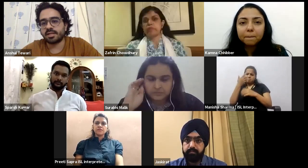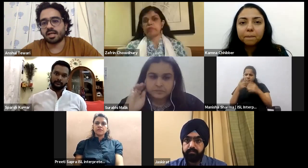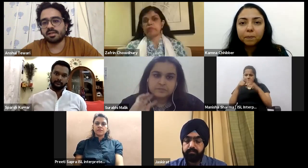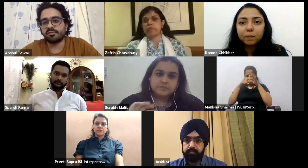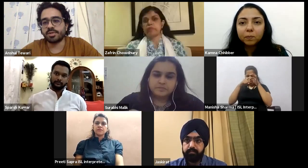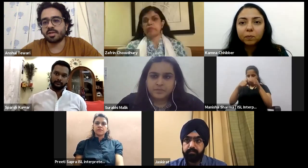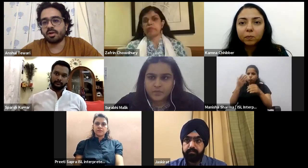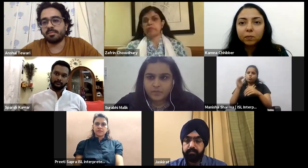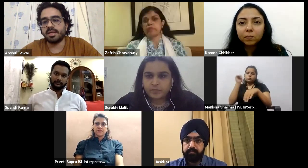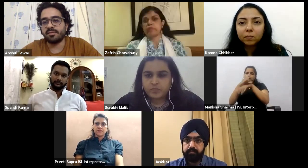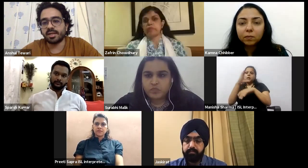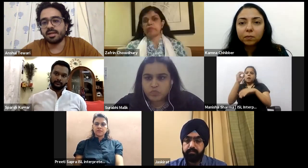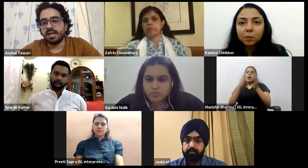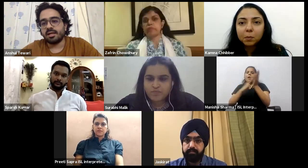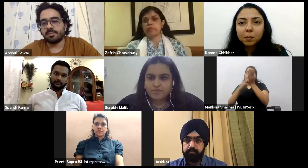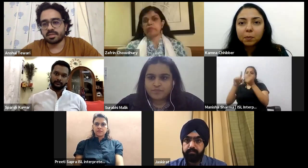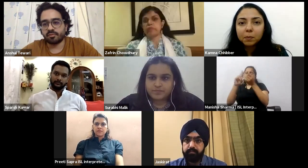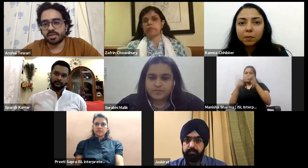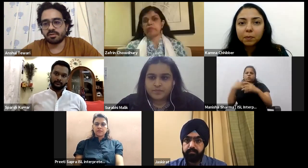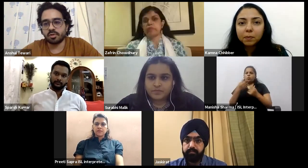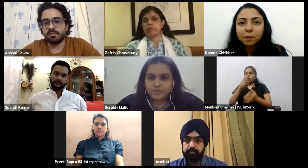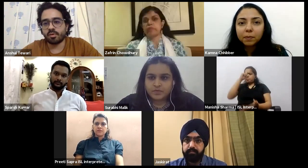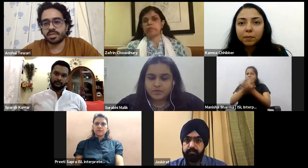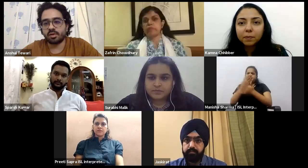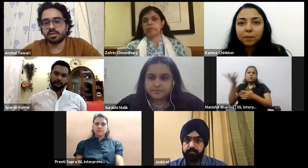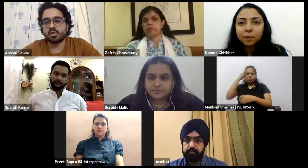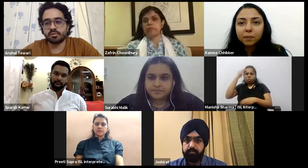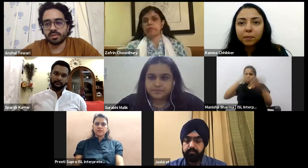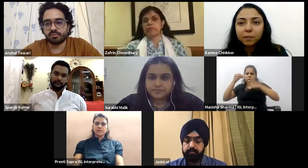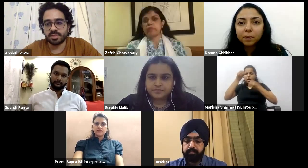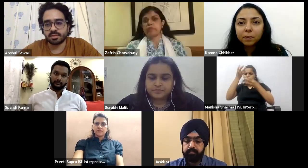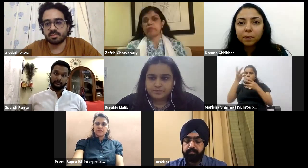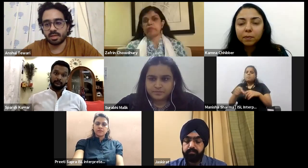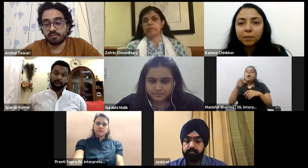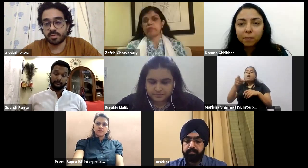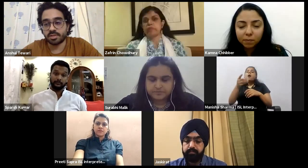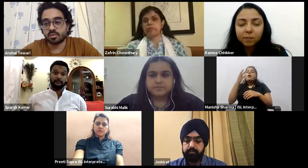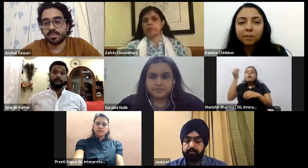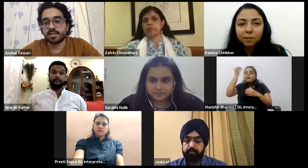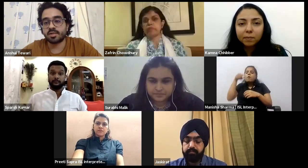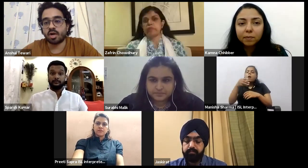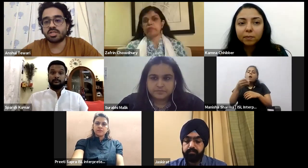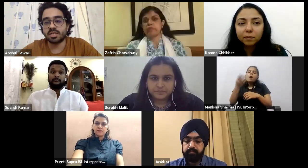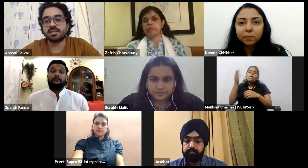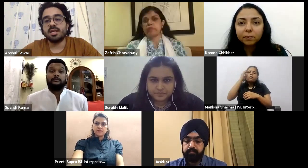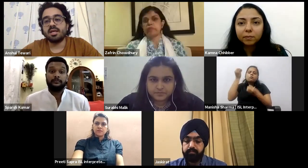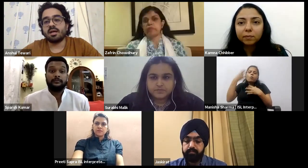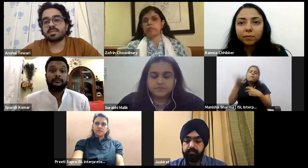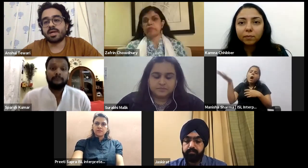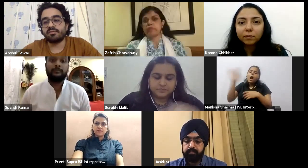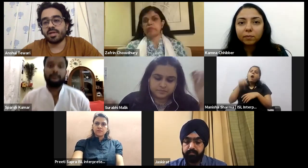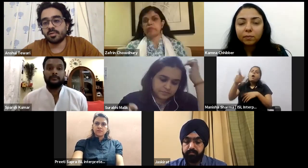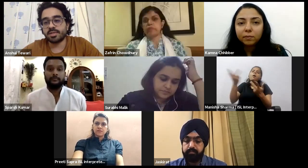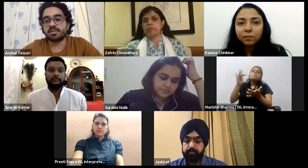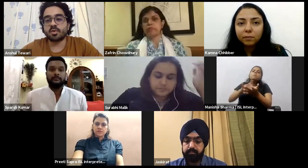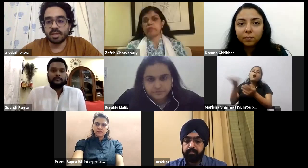believe that rather than focusing on believing the misinformation, we should be focusing on the source of the information. Social media is not just